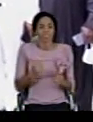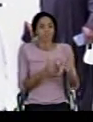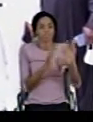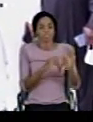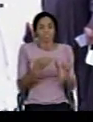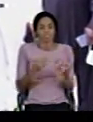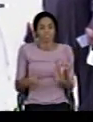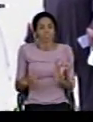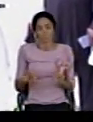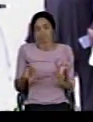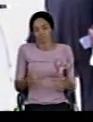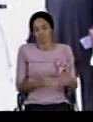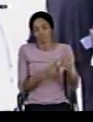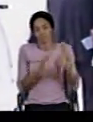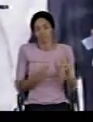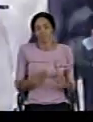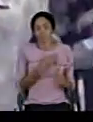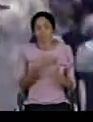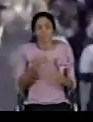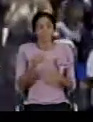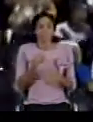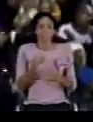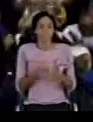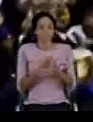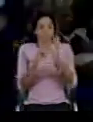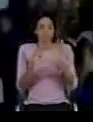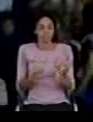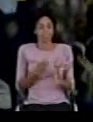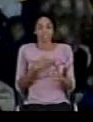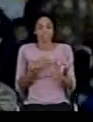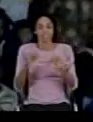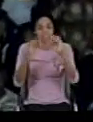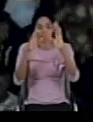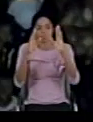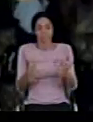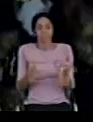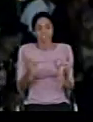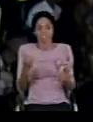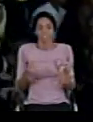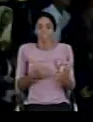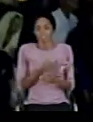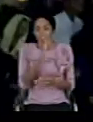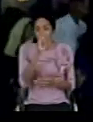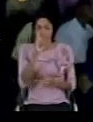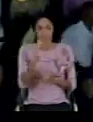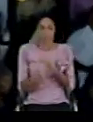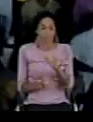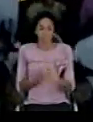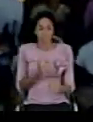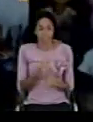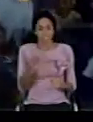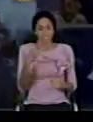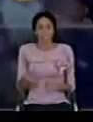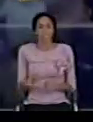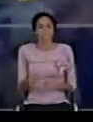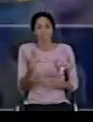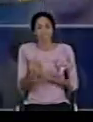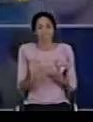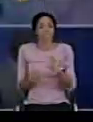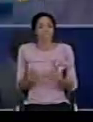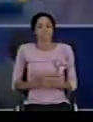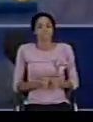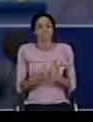gap builder and mender. And now, it's 1 year of global crusades,